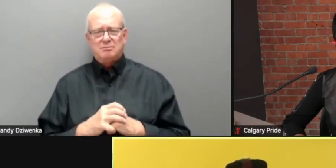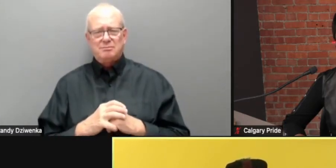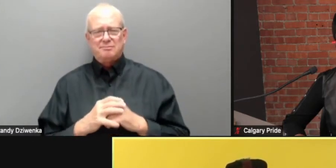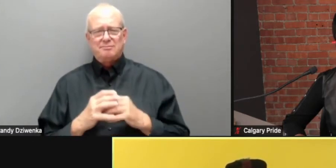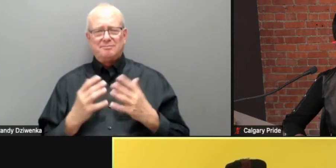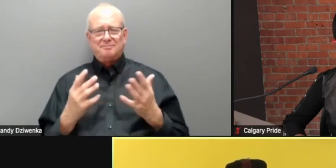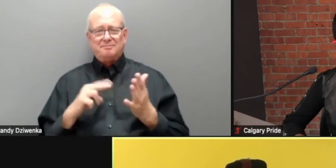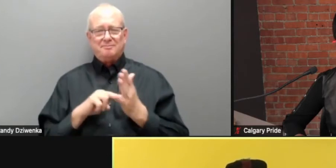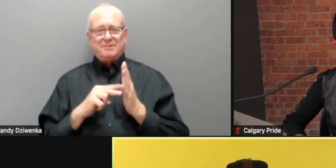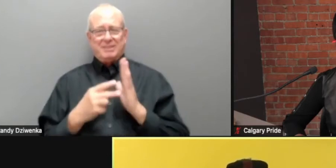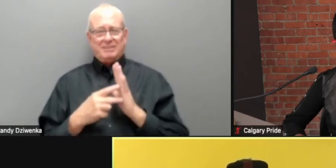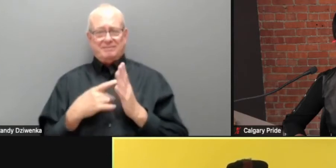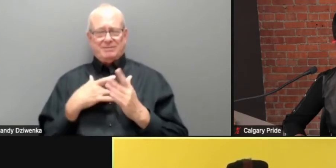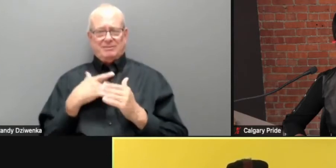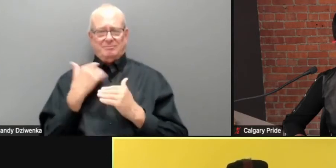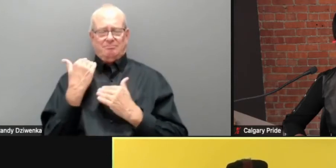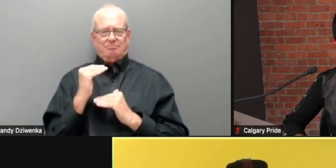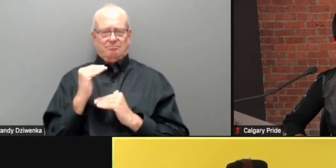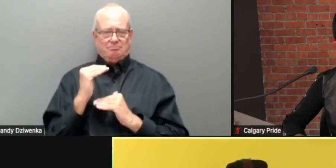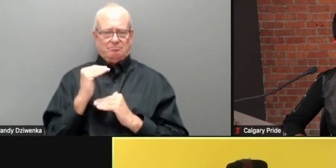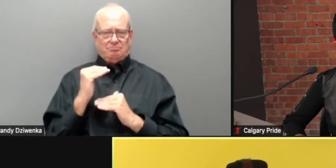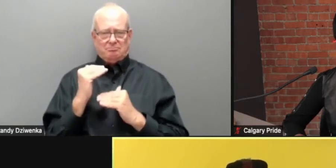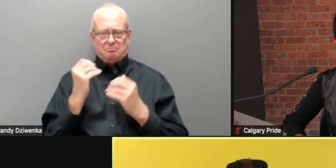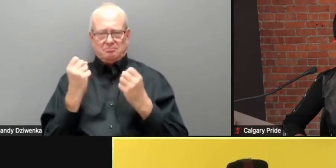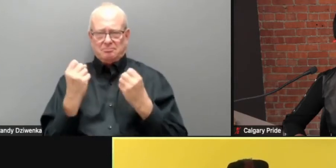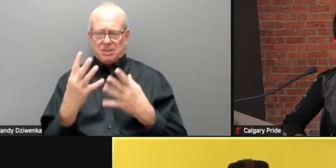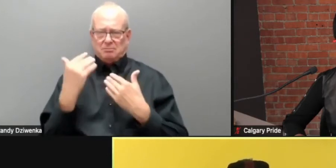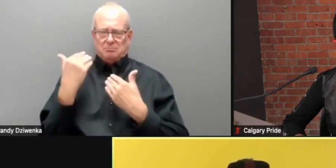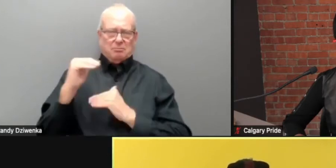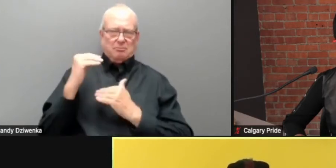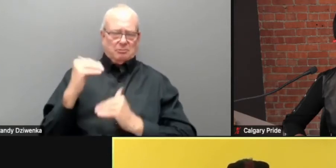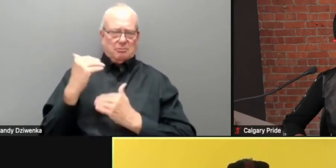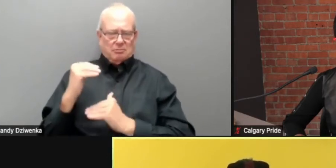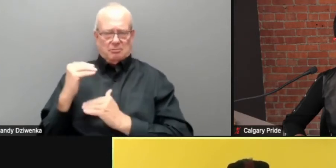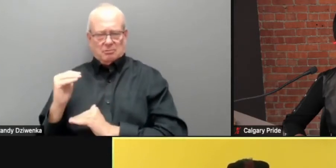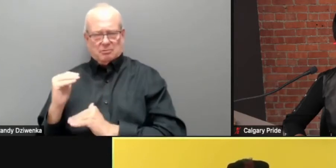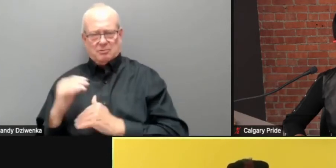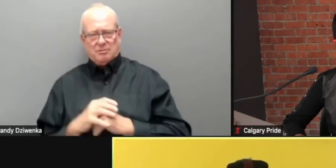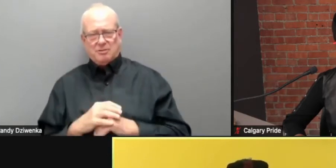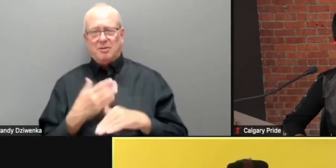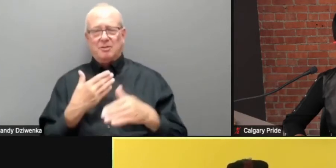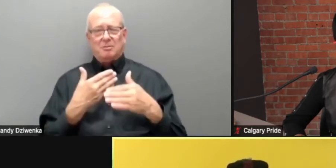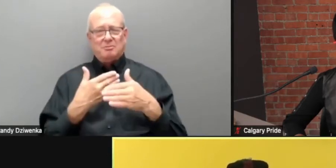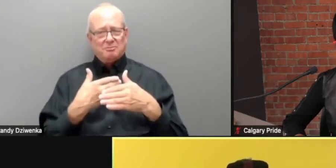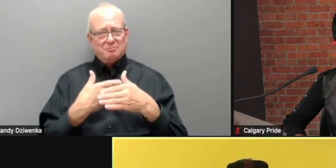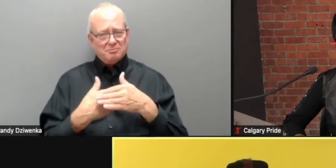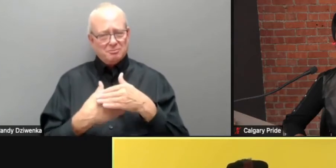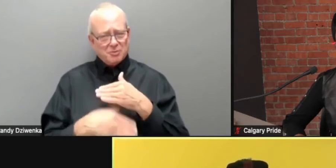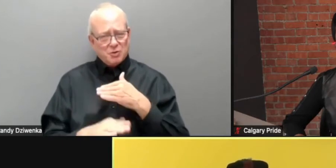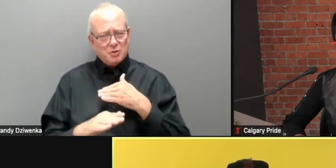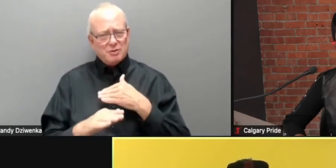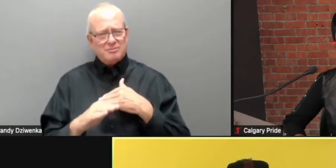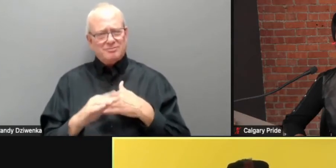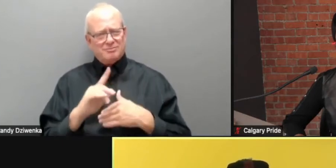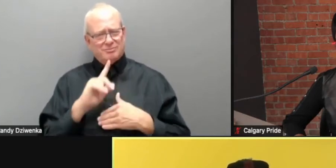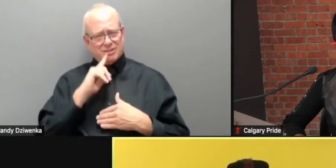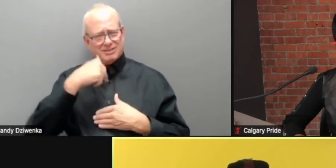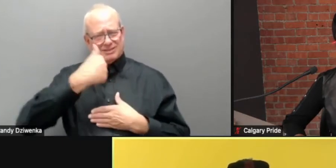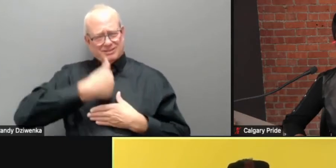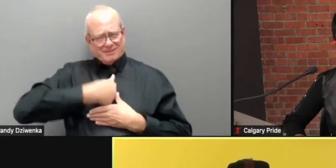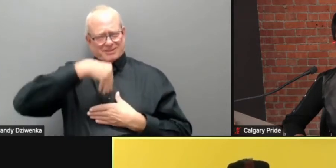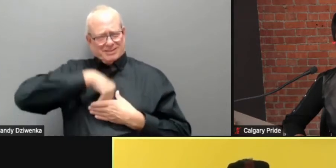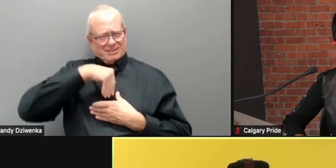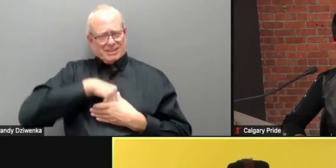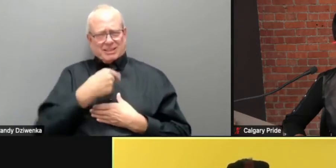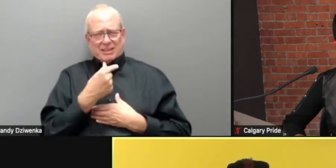when you're born with something but you don't have a name for it and no communication, because in royals we